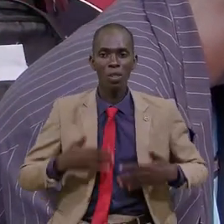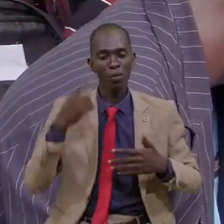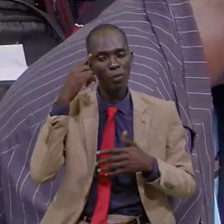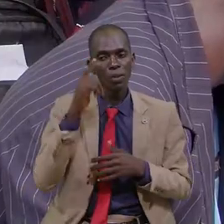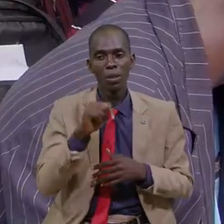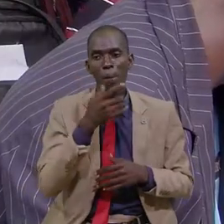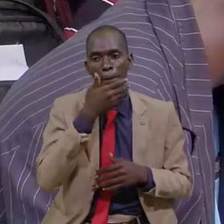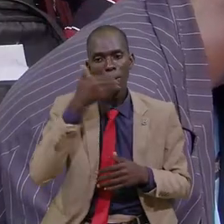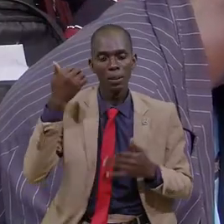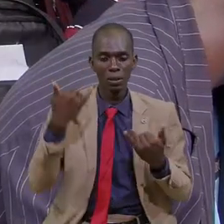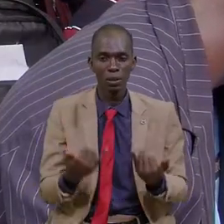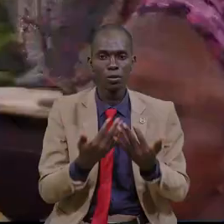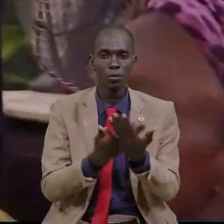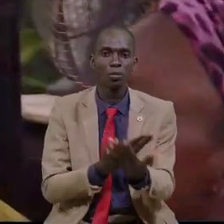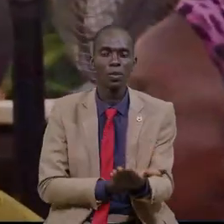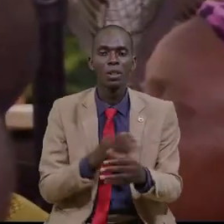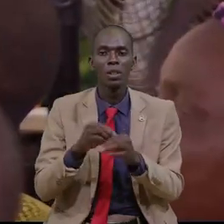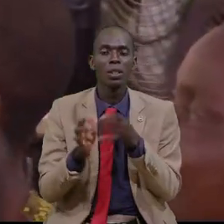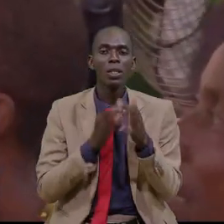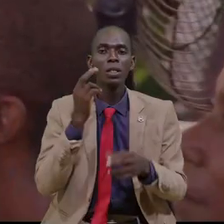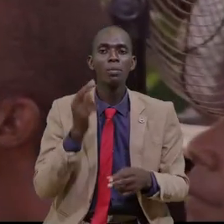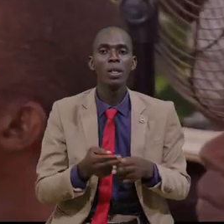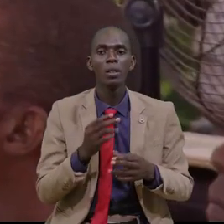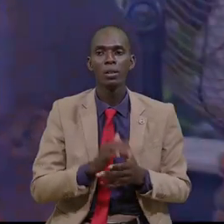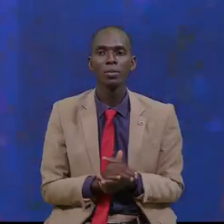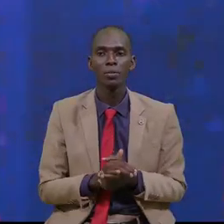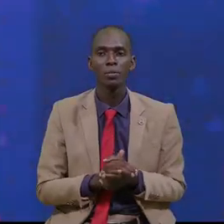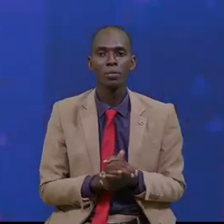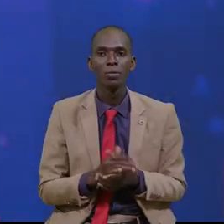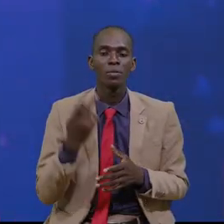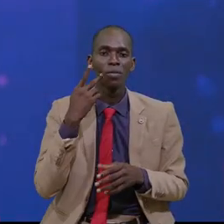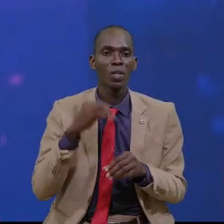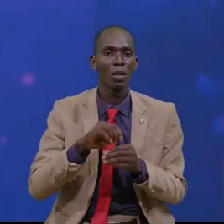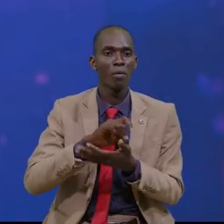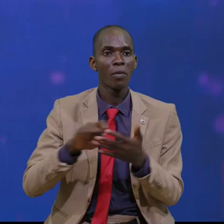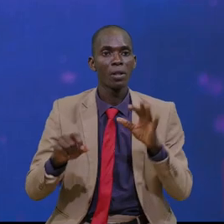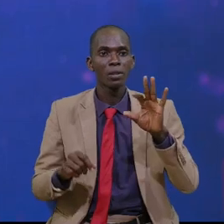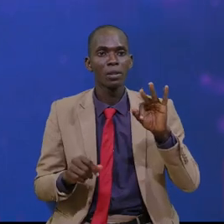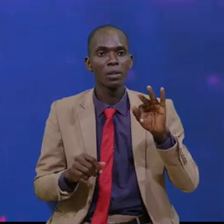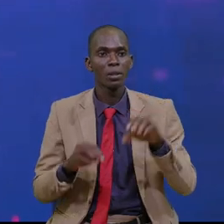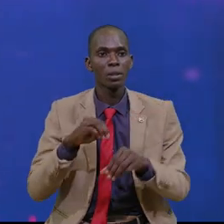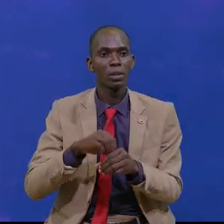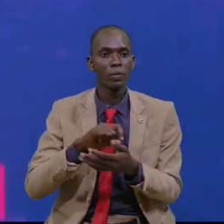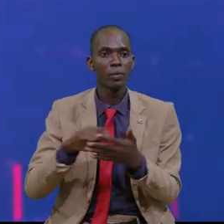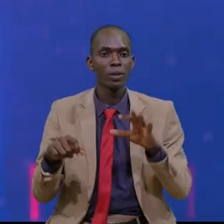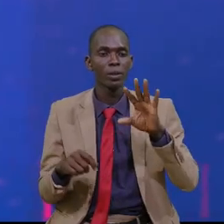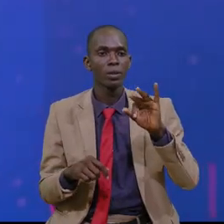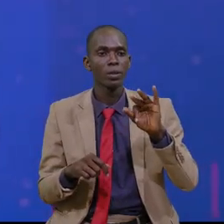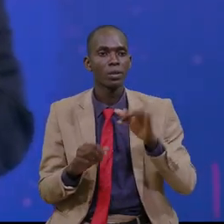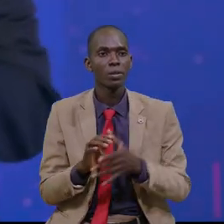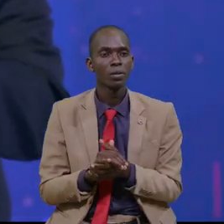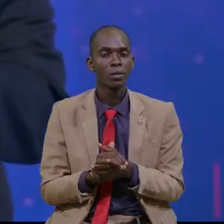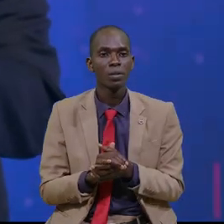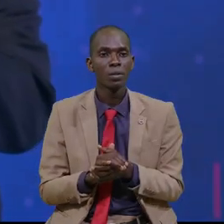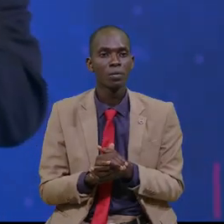this morning in Jesus' name. Look at verse 19. In verse 19, it